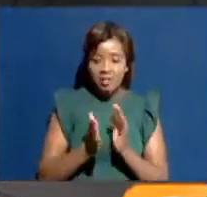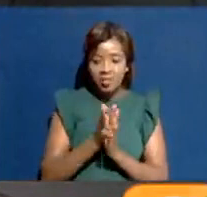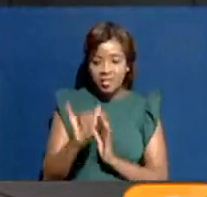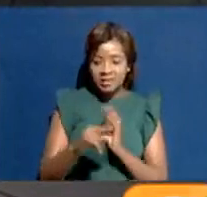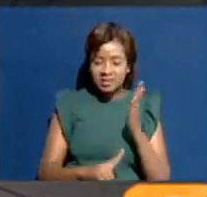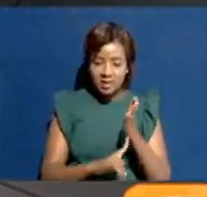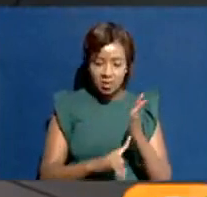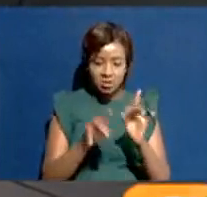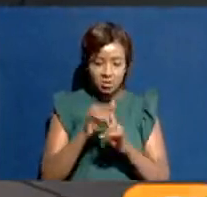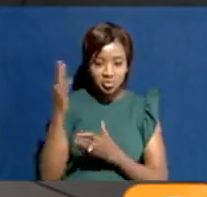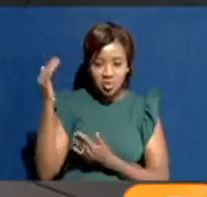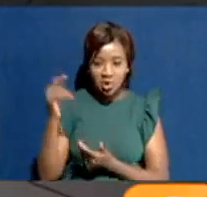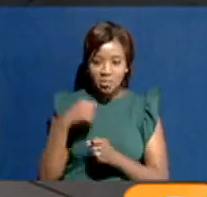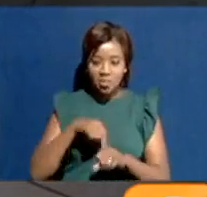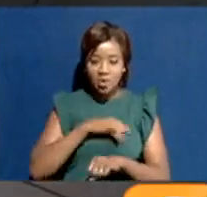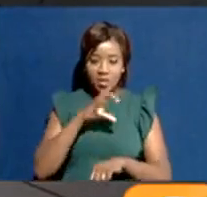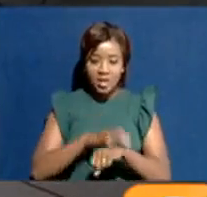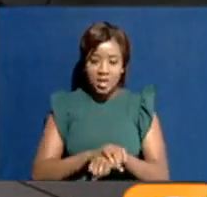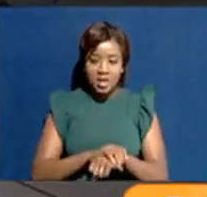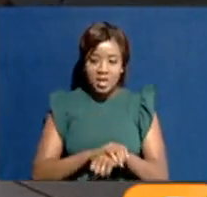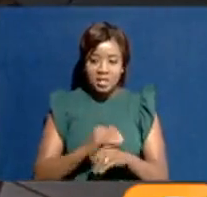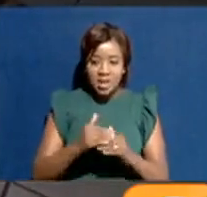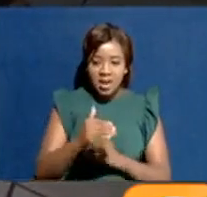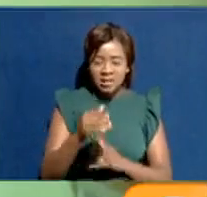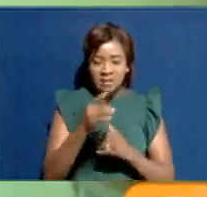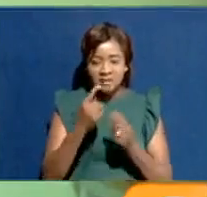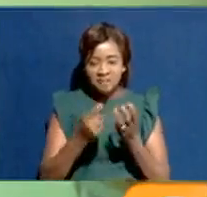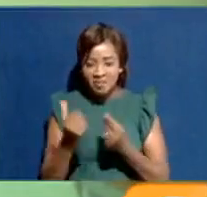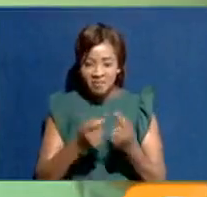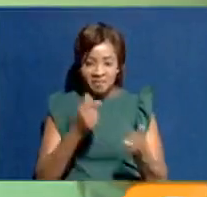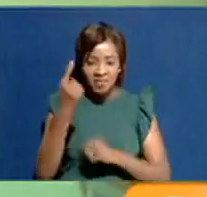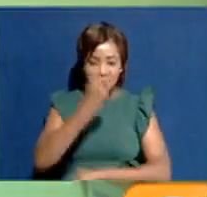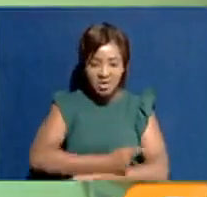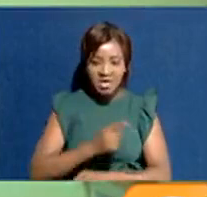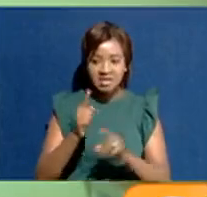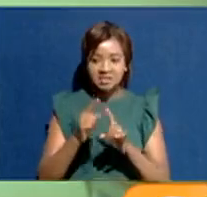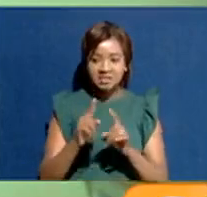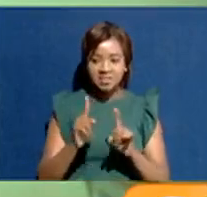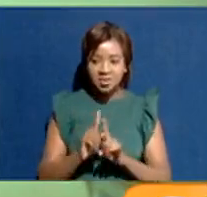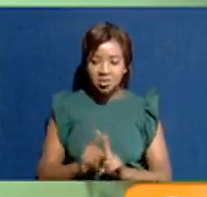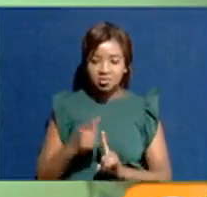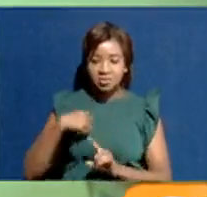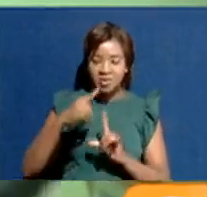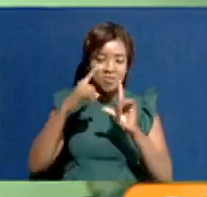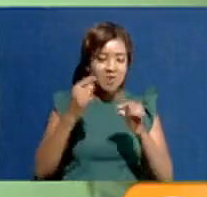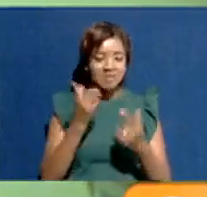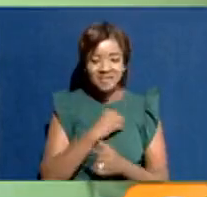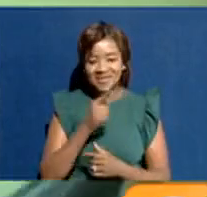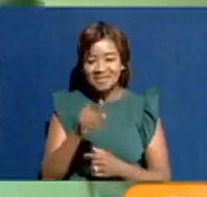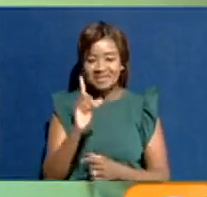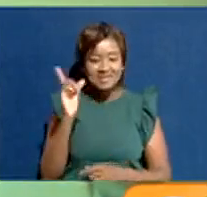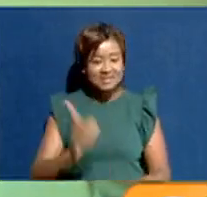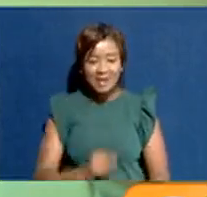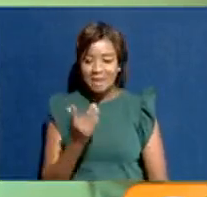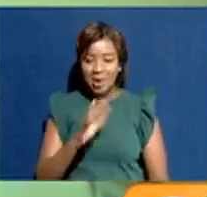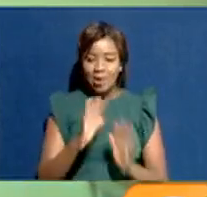able to get a patient fitted in a couple of days instead of a couple of weeks. As I already mentioned, the cost is ridiculously low